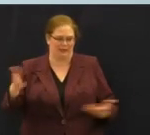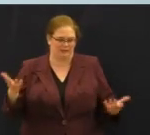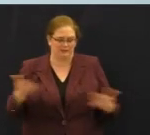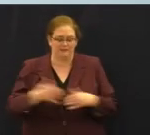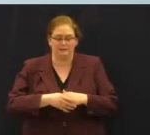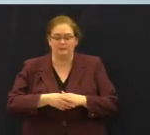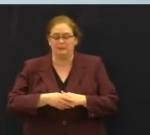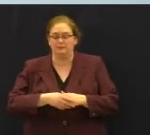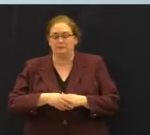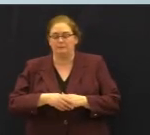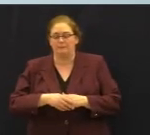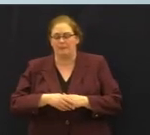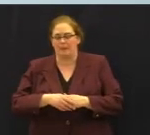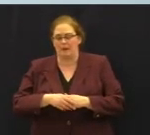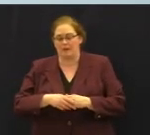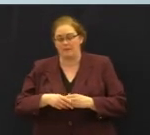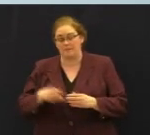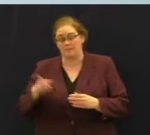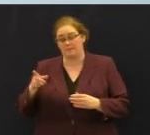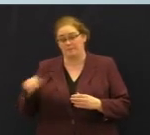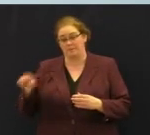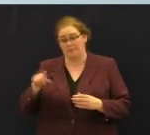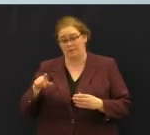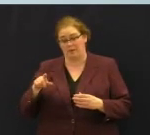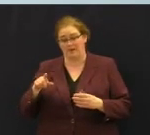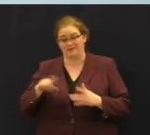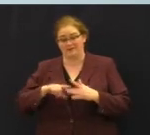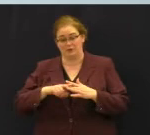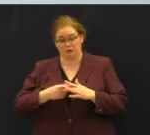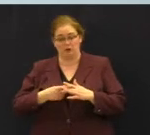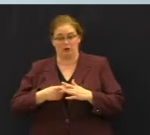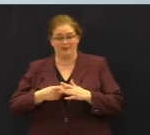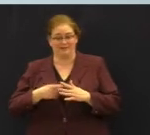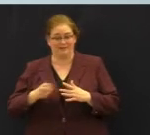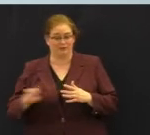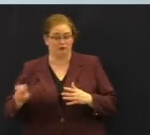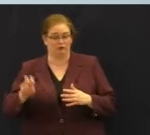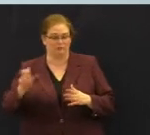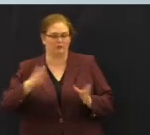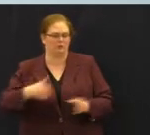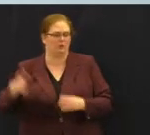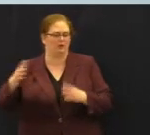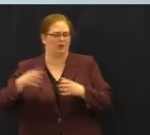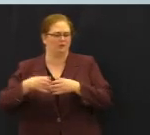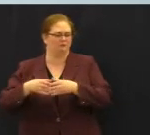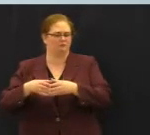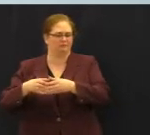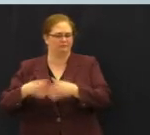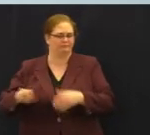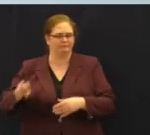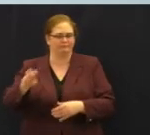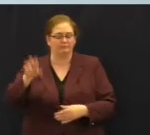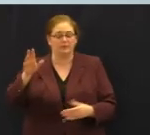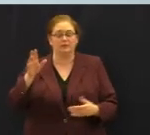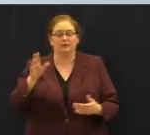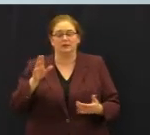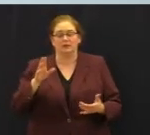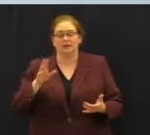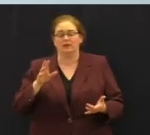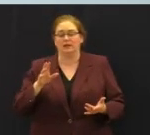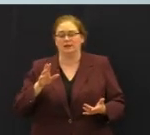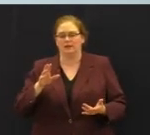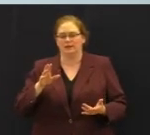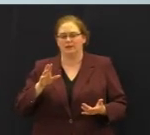And what they found as they started this trip, the organized sort of part of their journey,